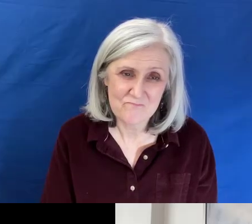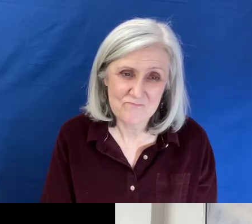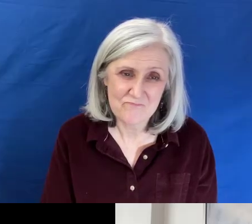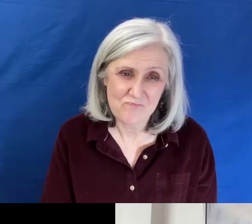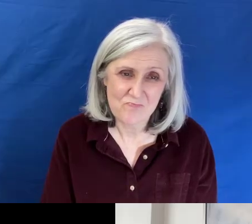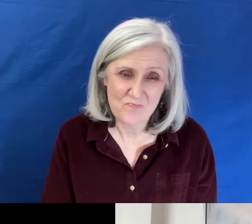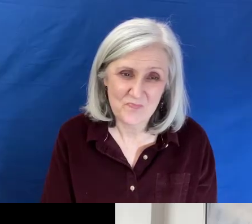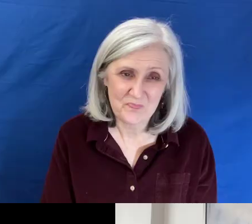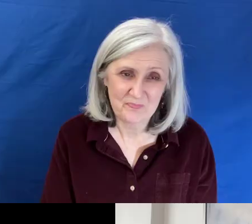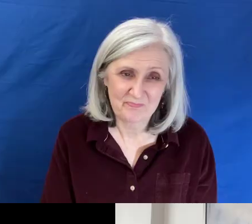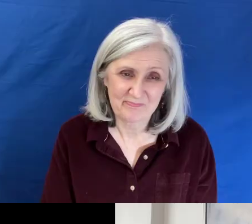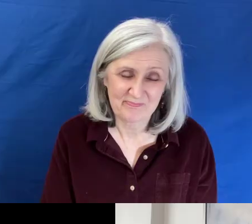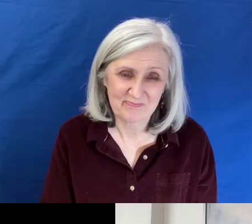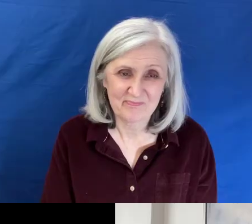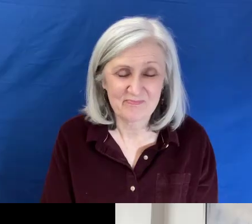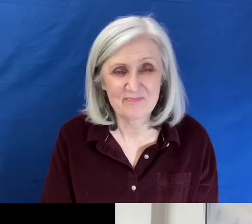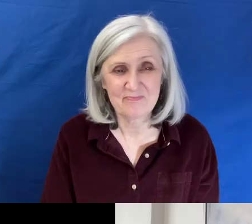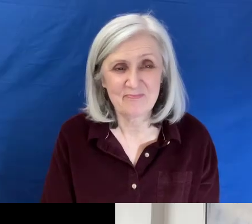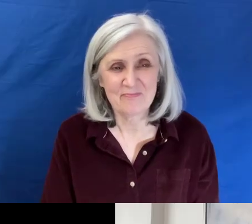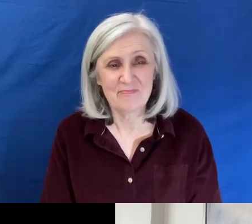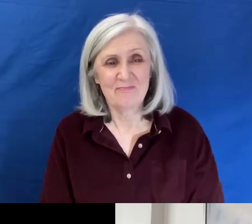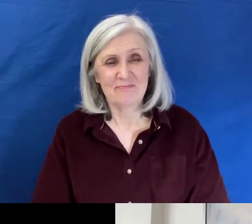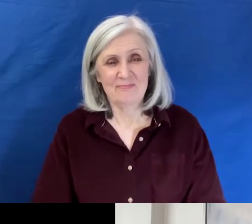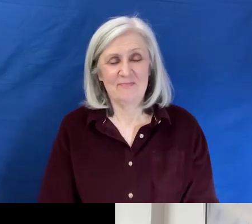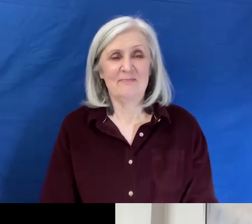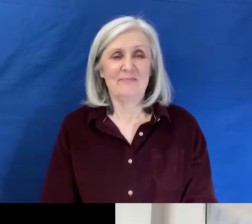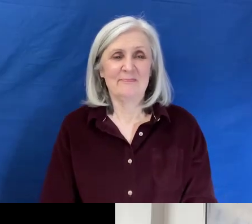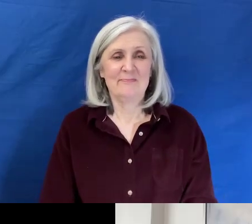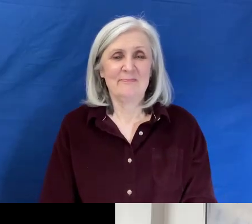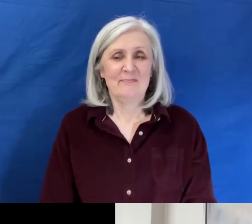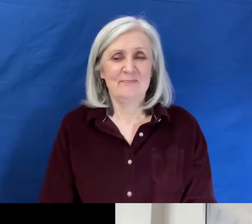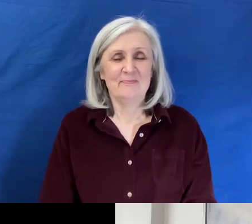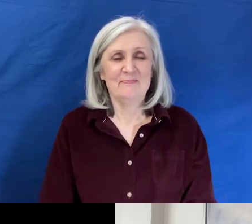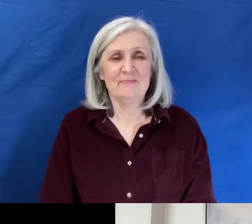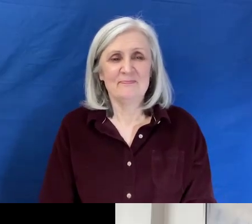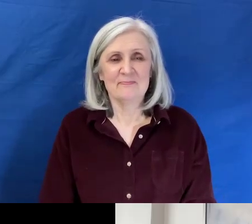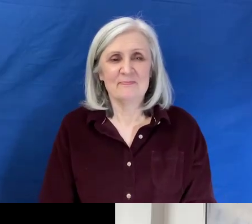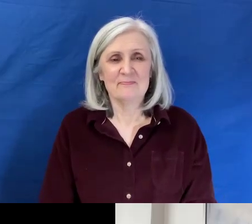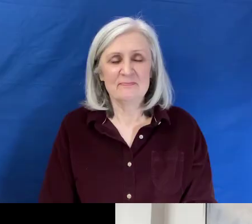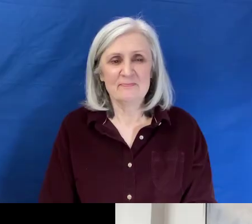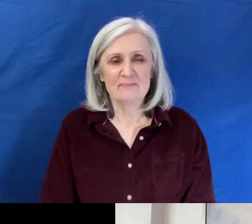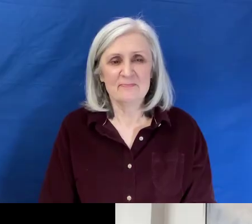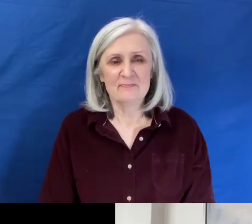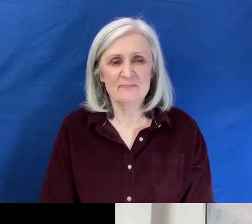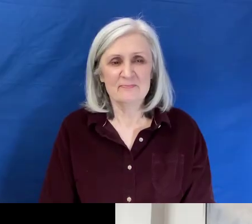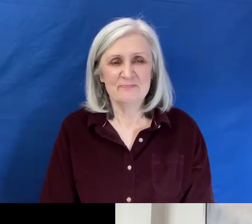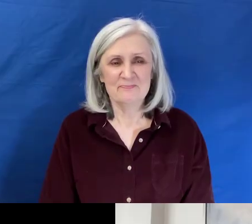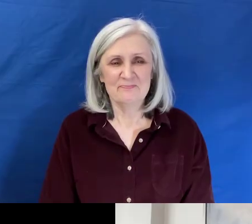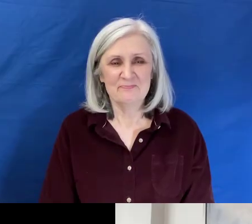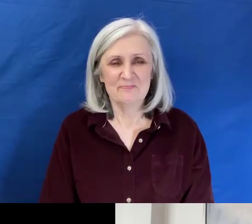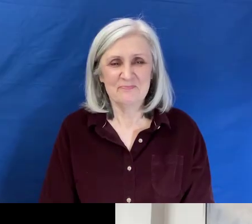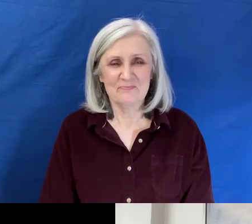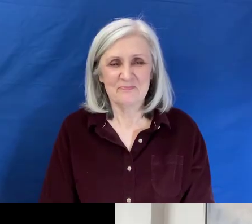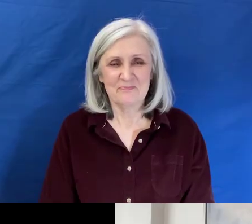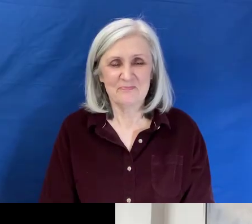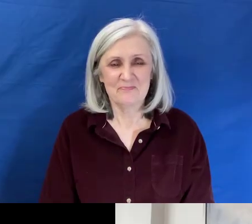America to visit her sister and leave Nora not really scrambling, but no, okay, I got this.